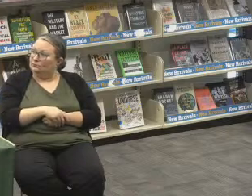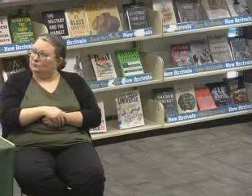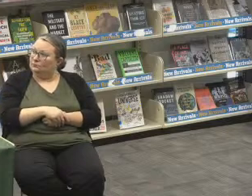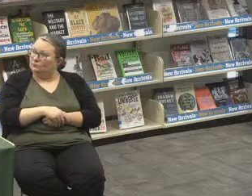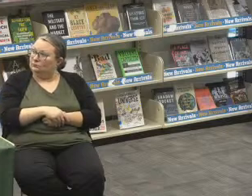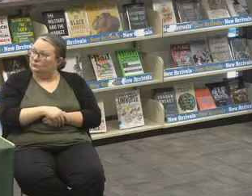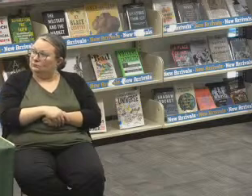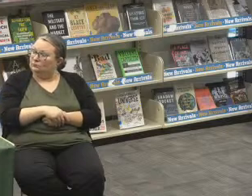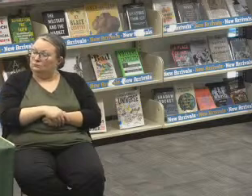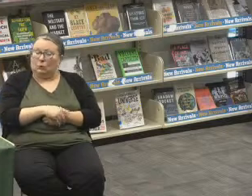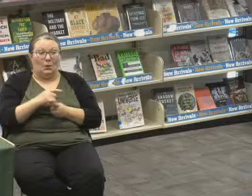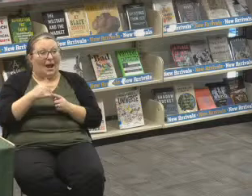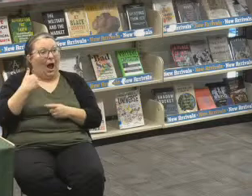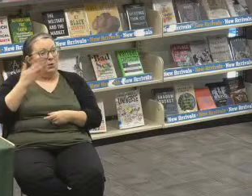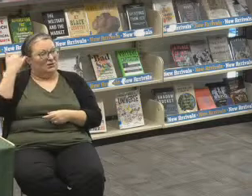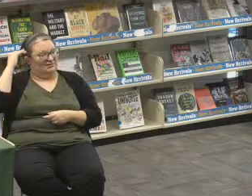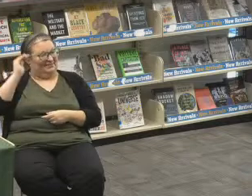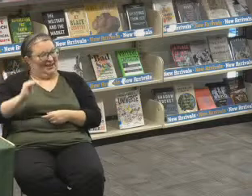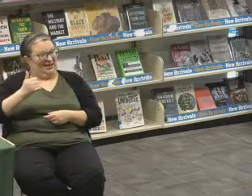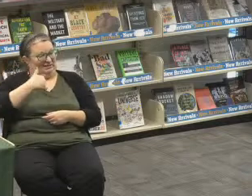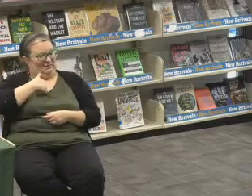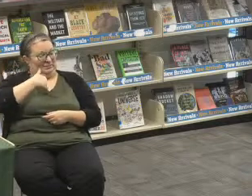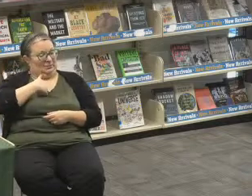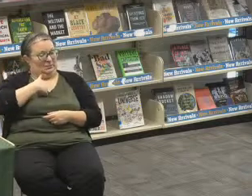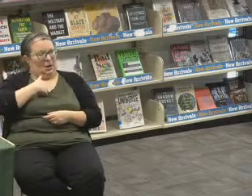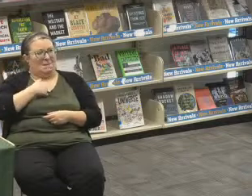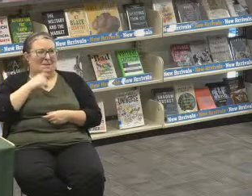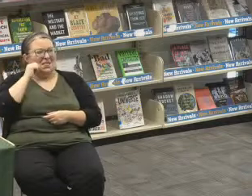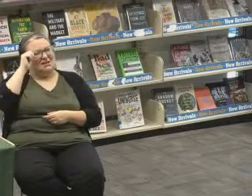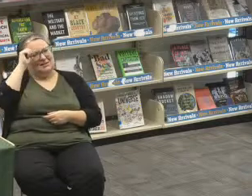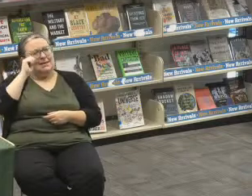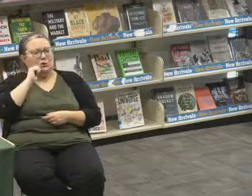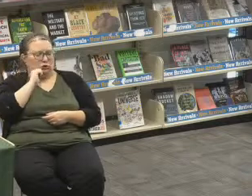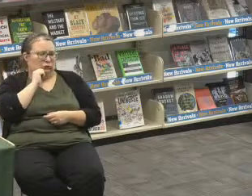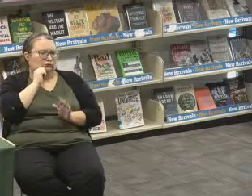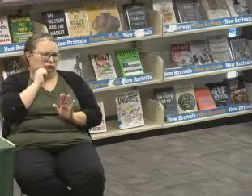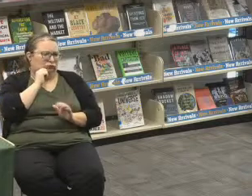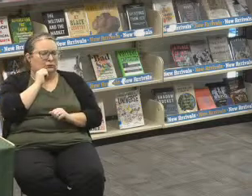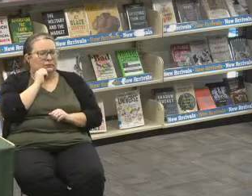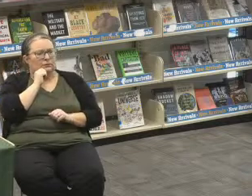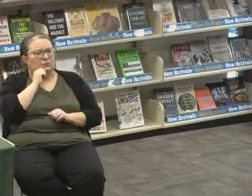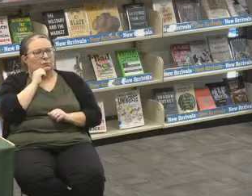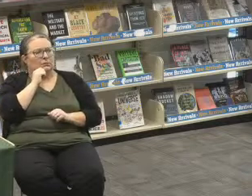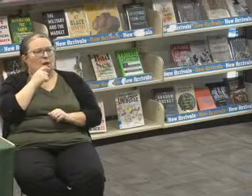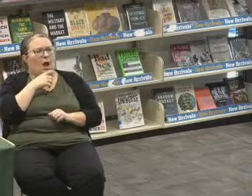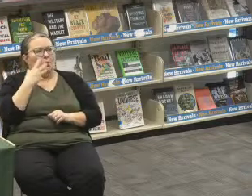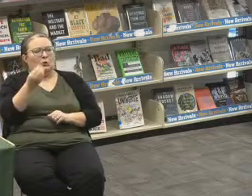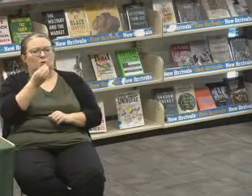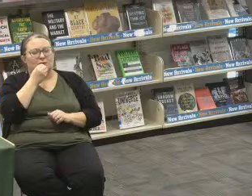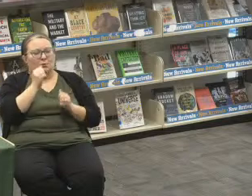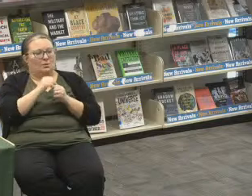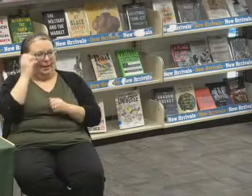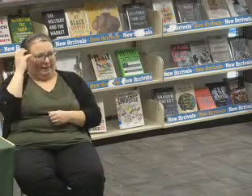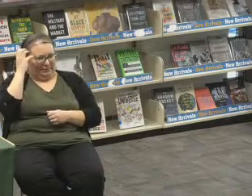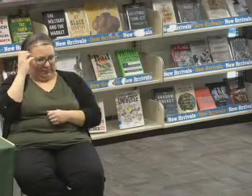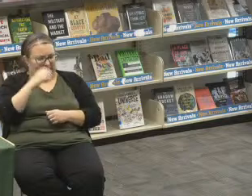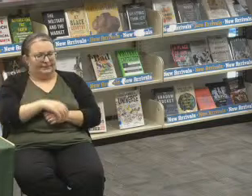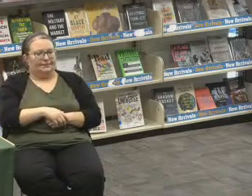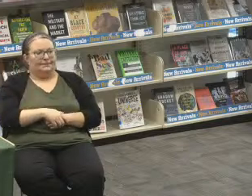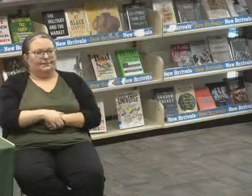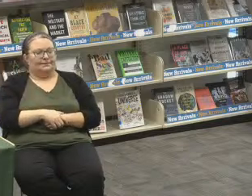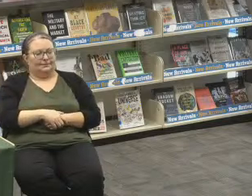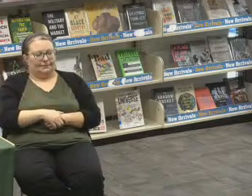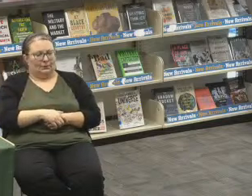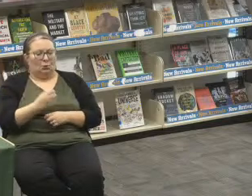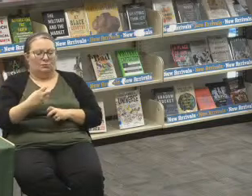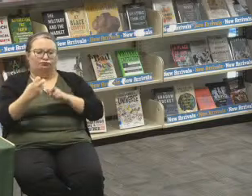When I was a kid, well, maybe more like a teenager, I went out to eat with my cousin one time. And